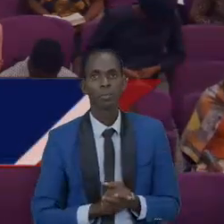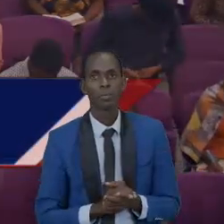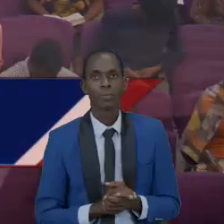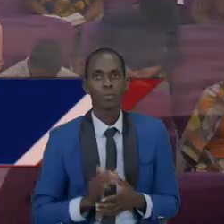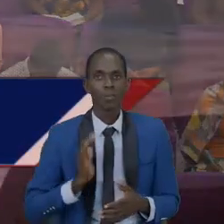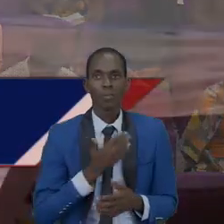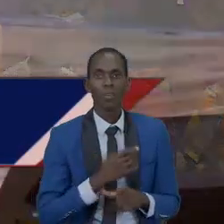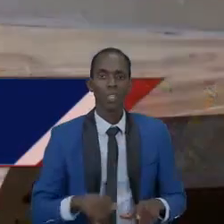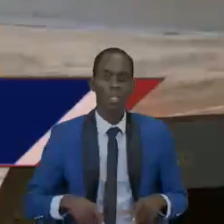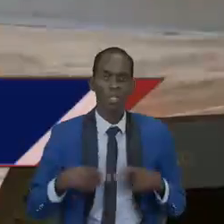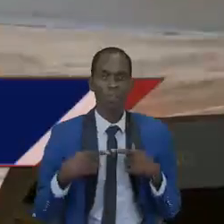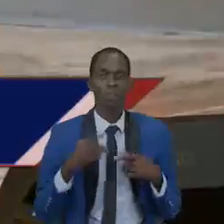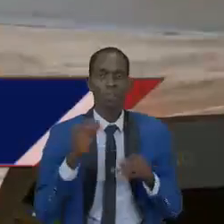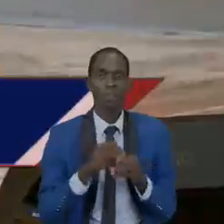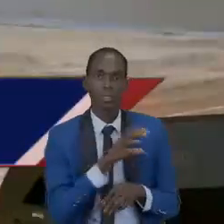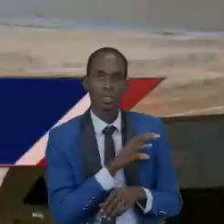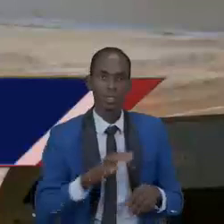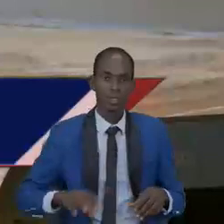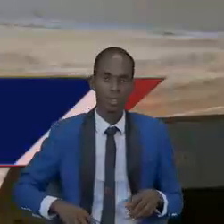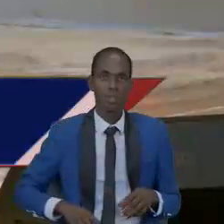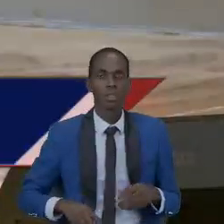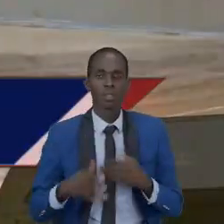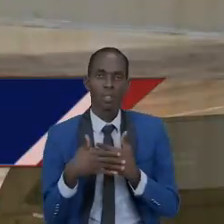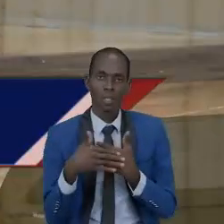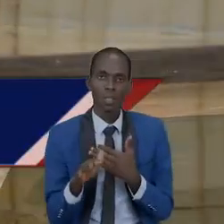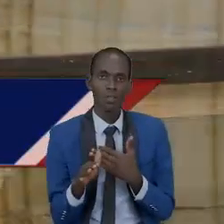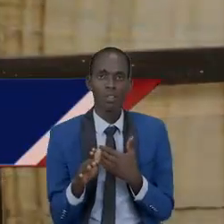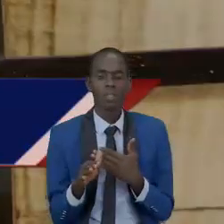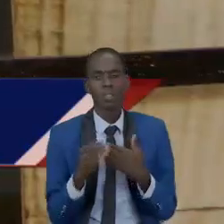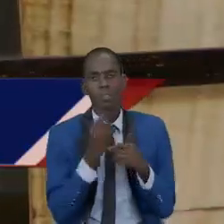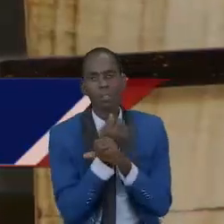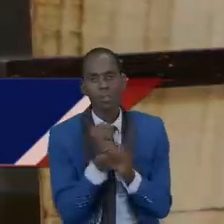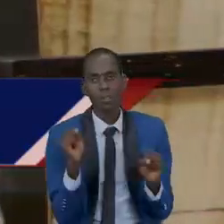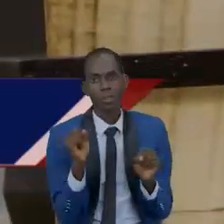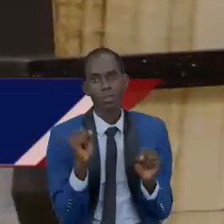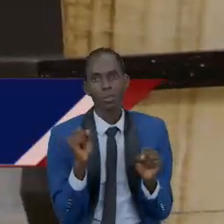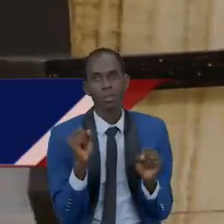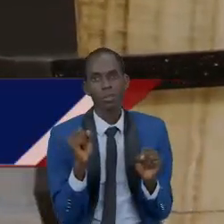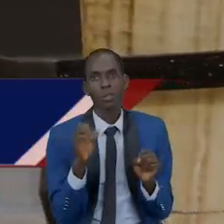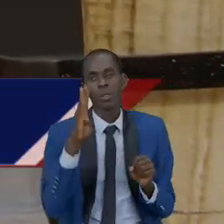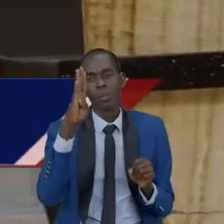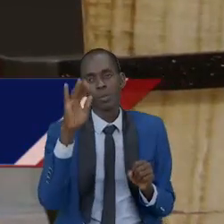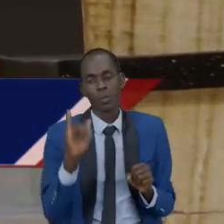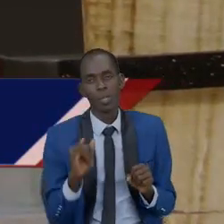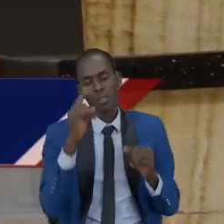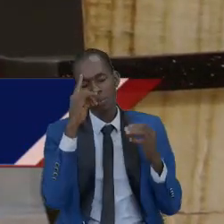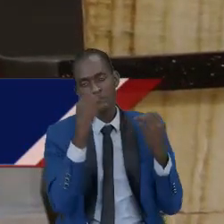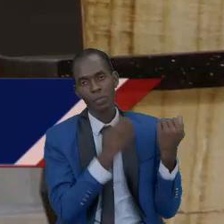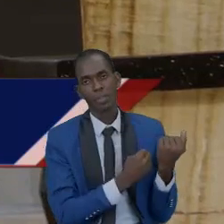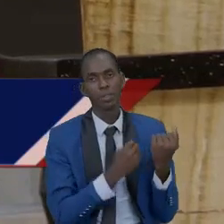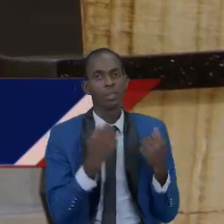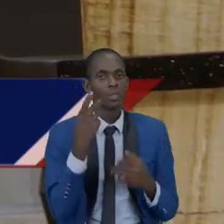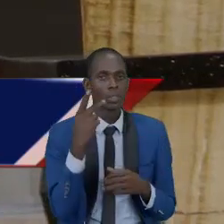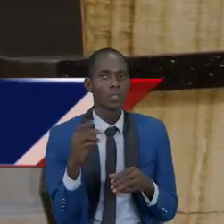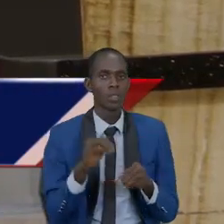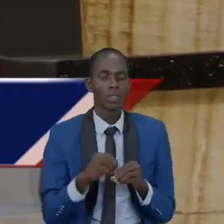Our life in Christ after justification by faith. We're